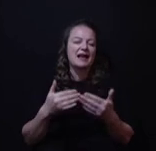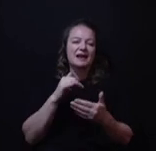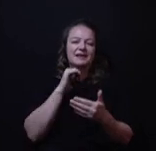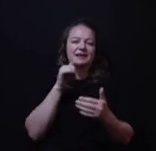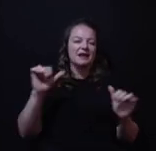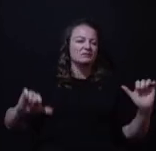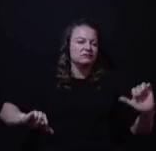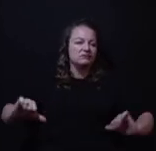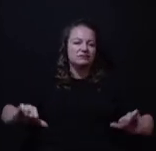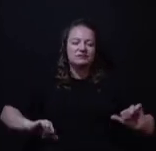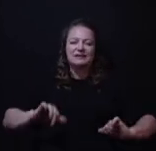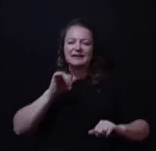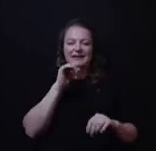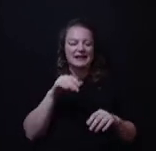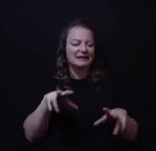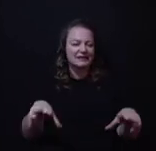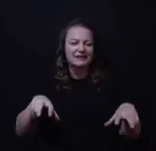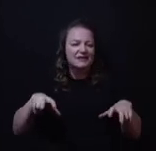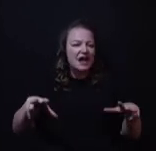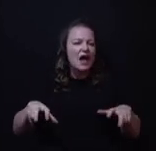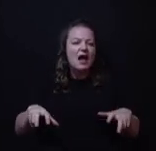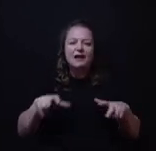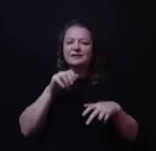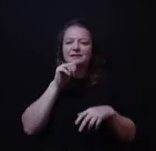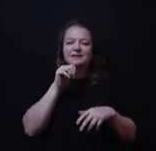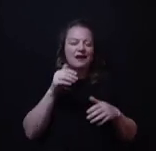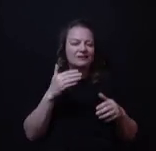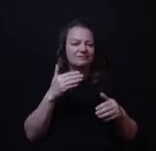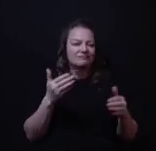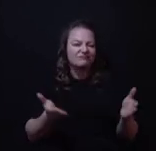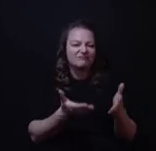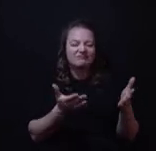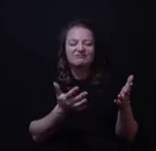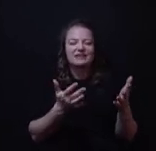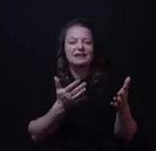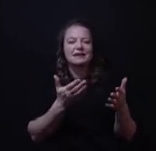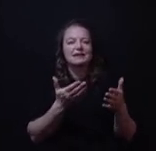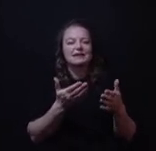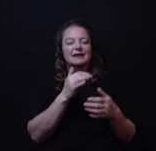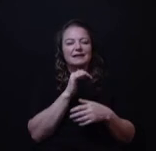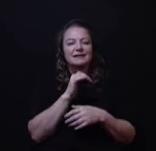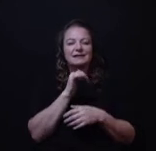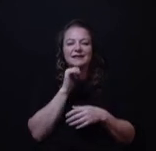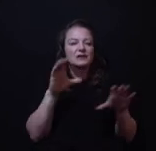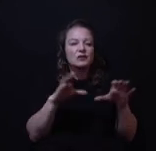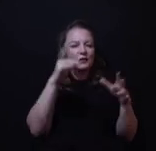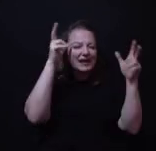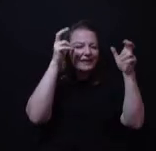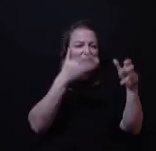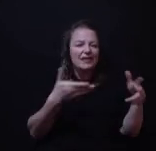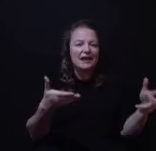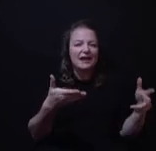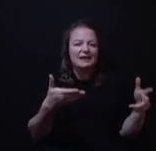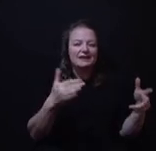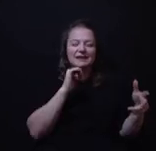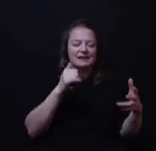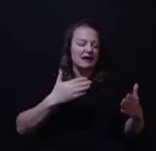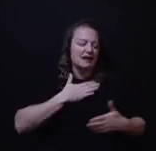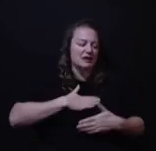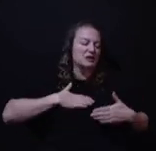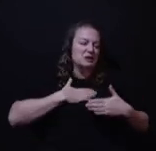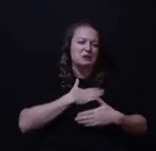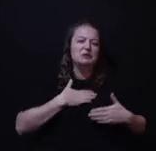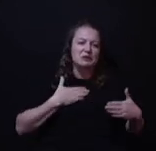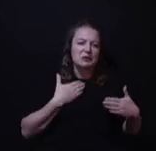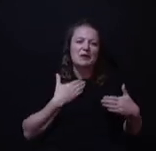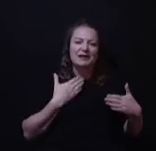rudely. It doesn't seek its own. It's not provoked. It doesn't think on evil things. It doesn't rejoice in iniquity. It rejoices in the truth. It bears